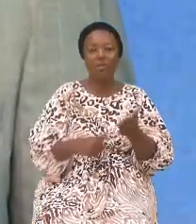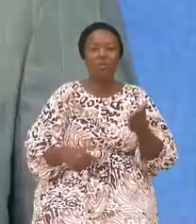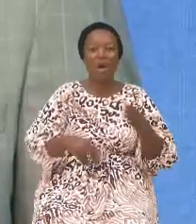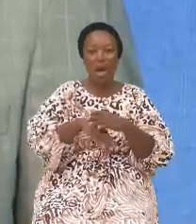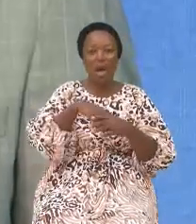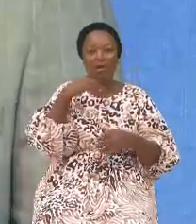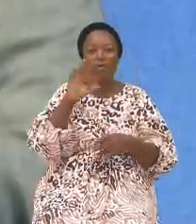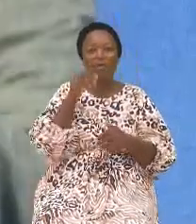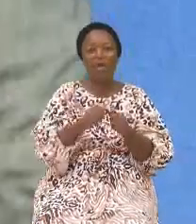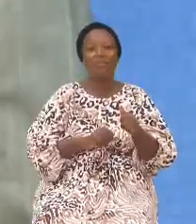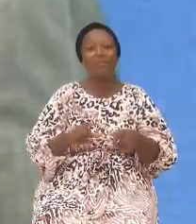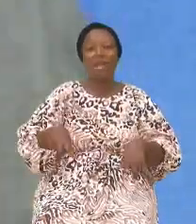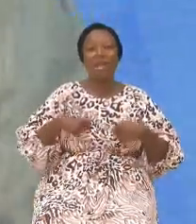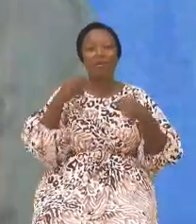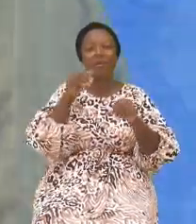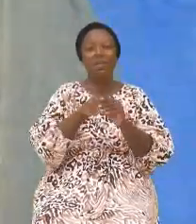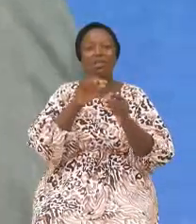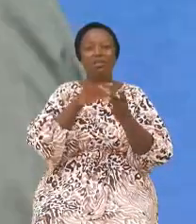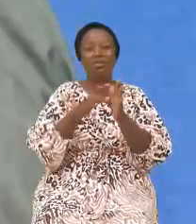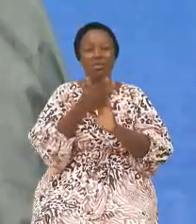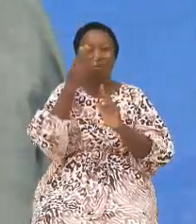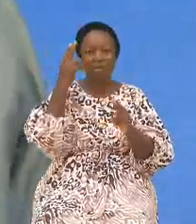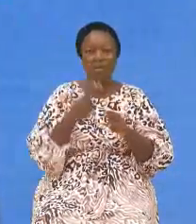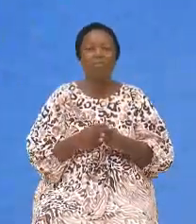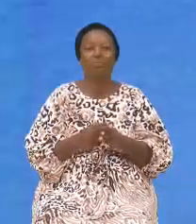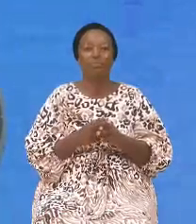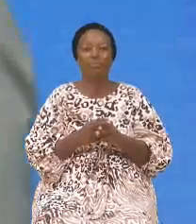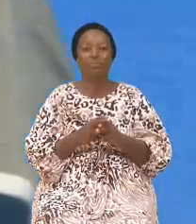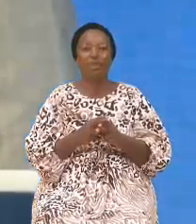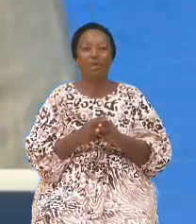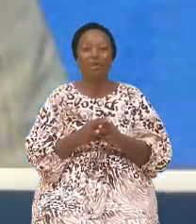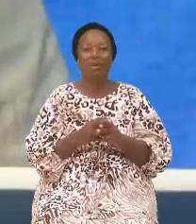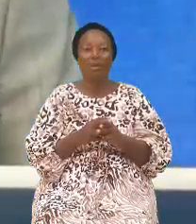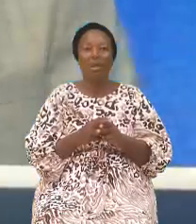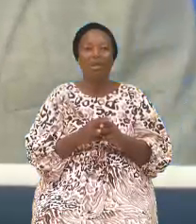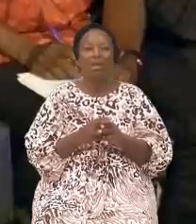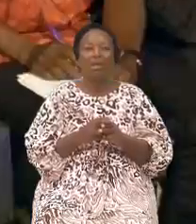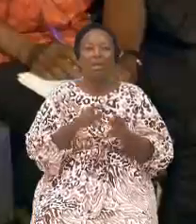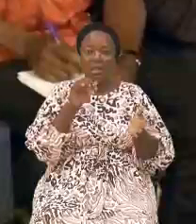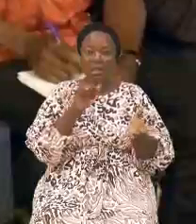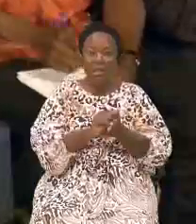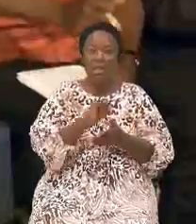the devil, everything will be canceled out of every life in